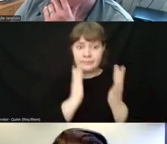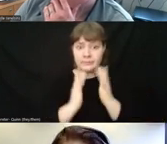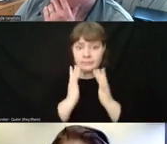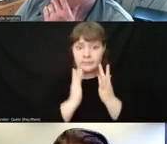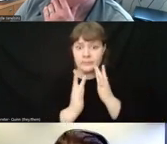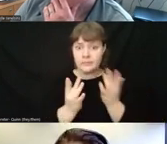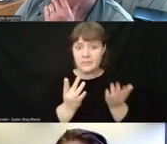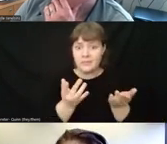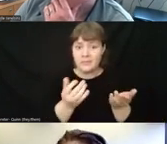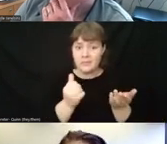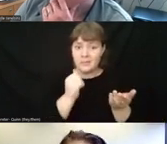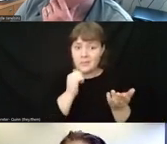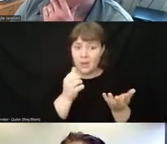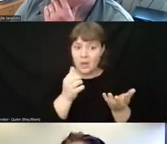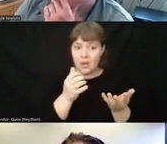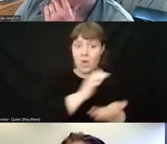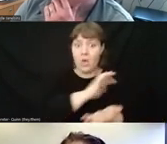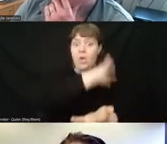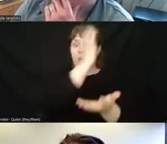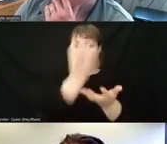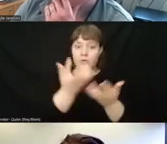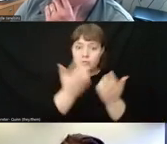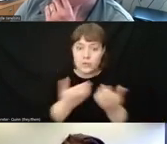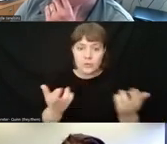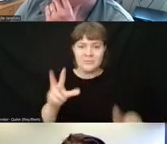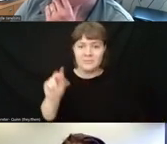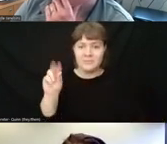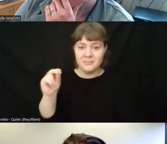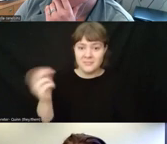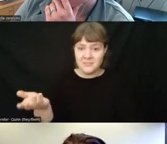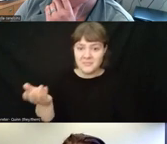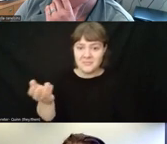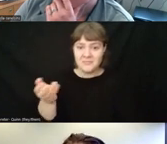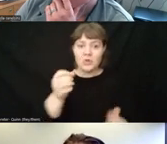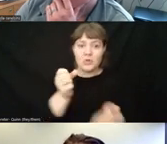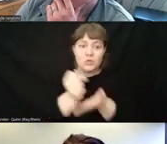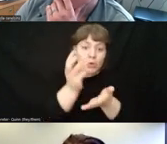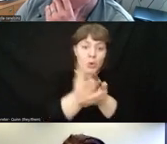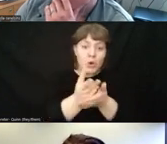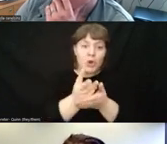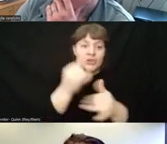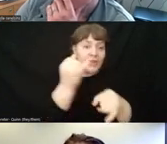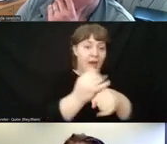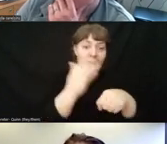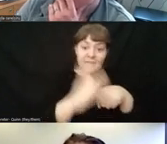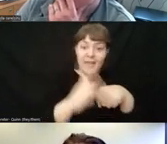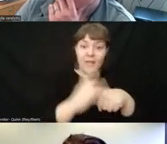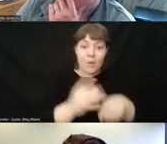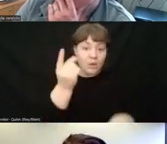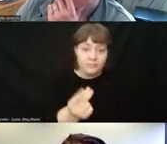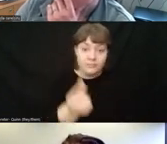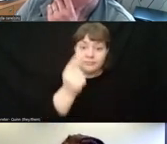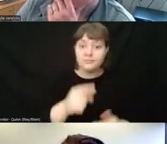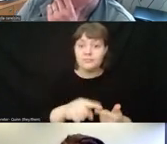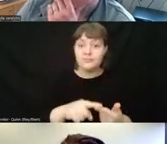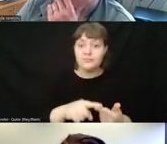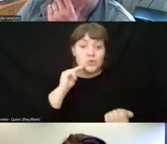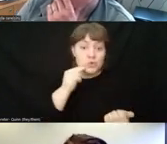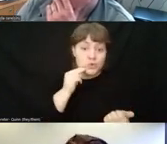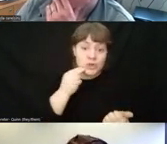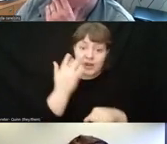resource rich. We don't have our social workers on site for everybody. We don't have